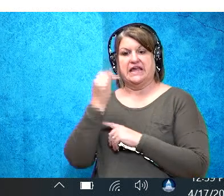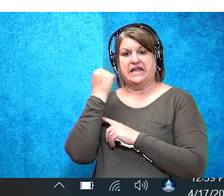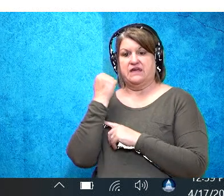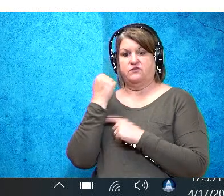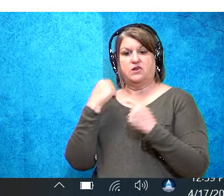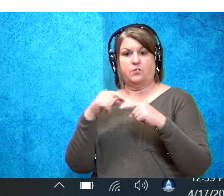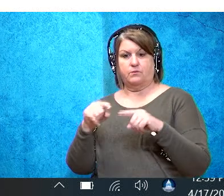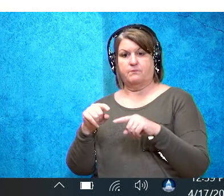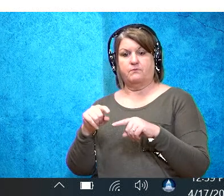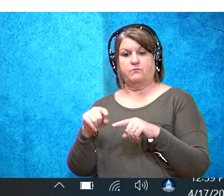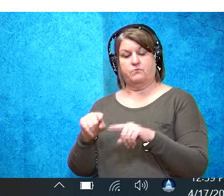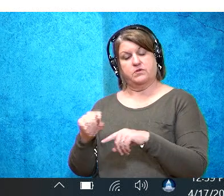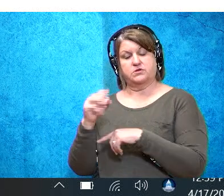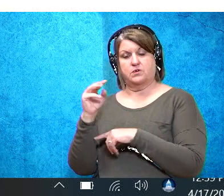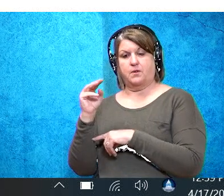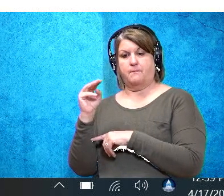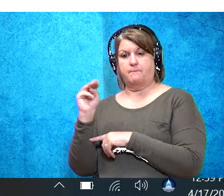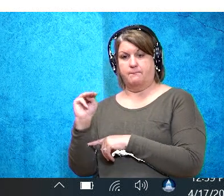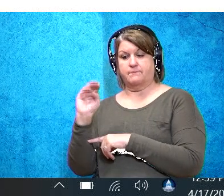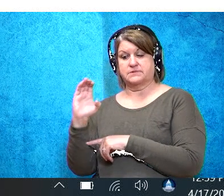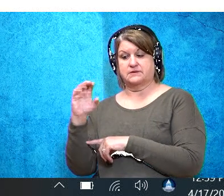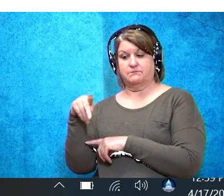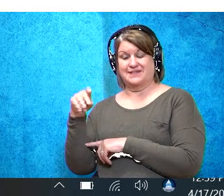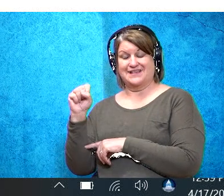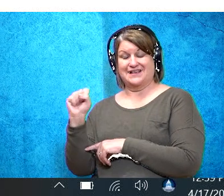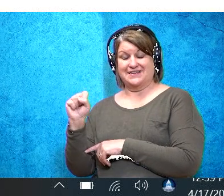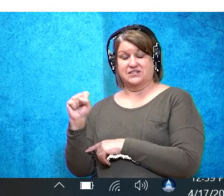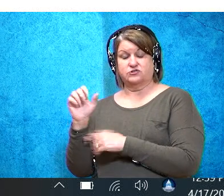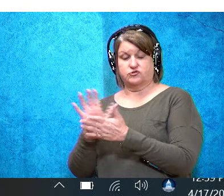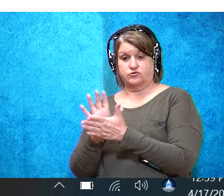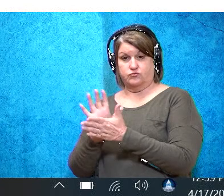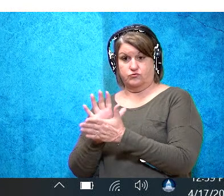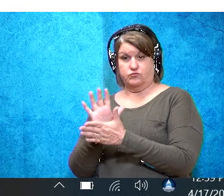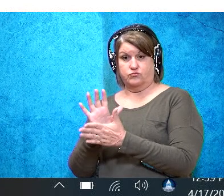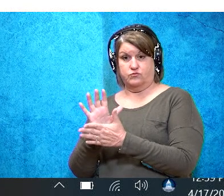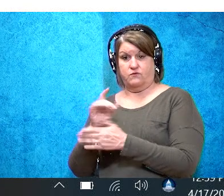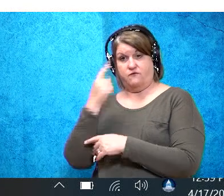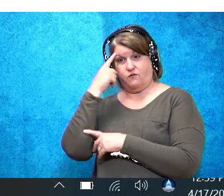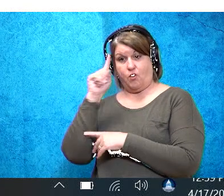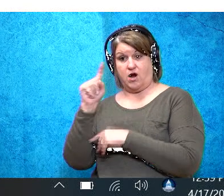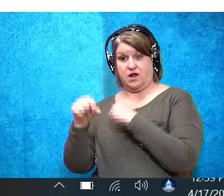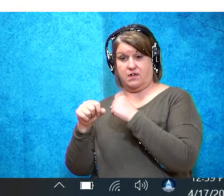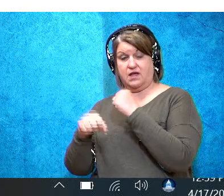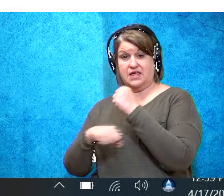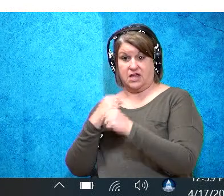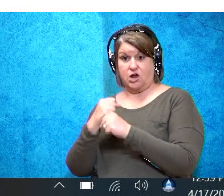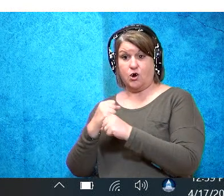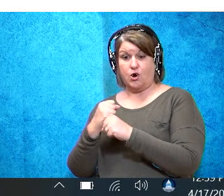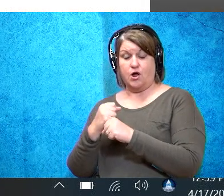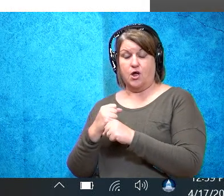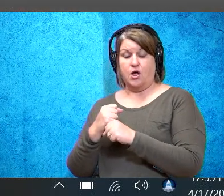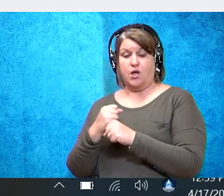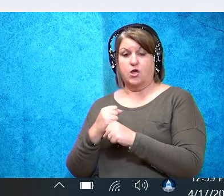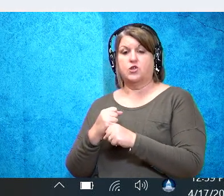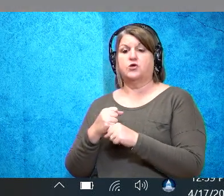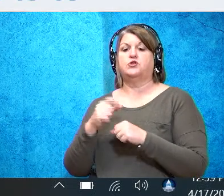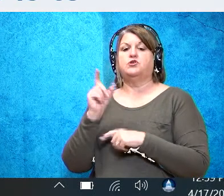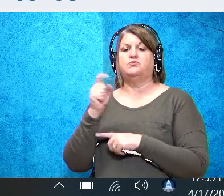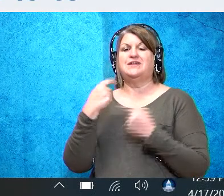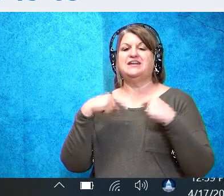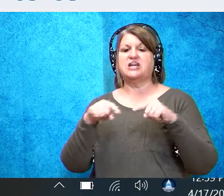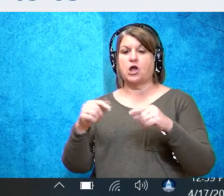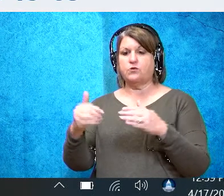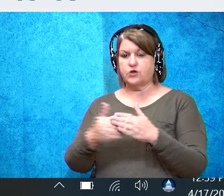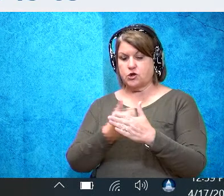year, then you would need to go to New Student Registration. So you would click here.